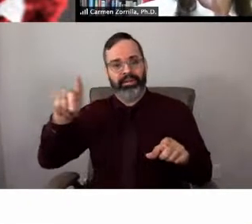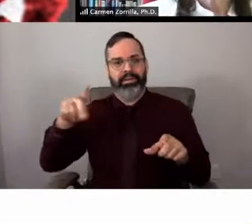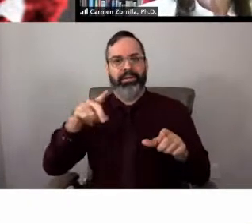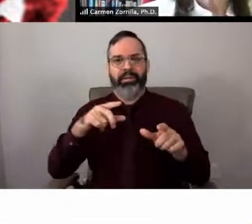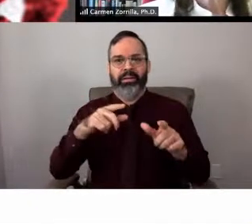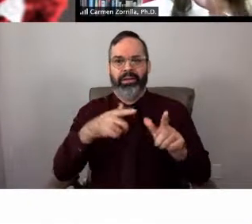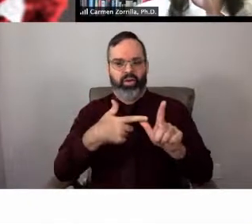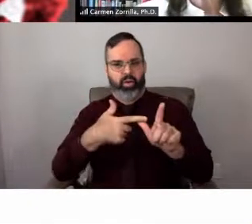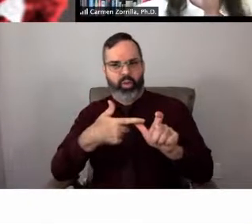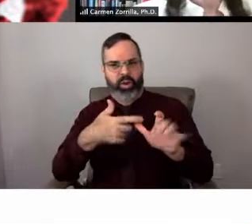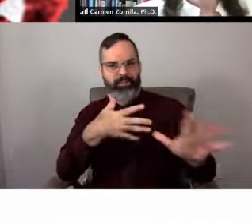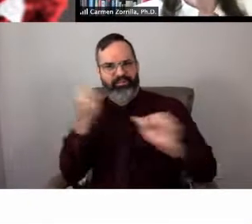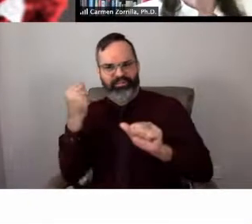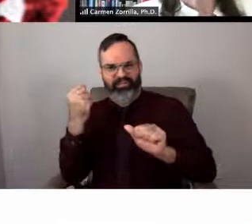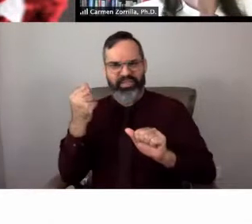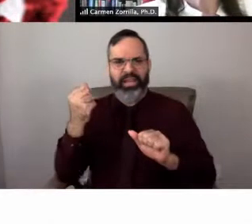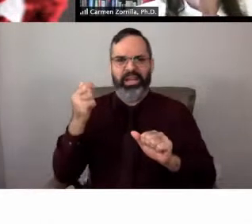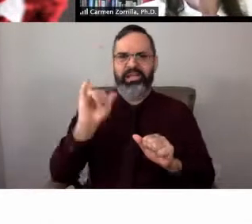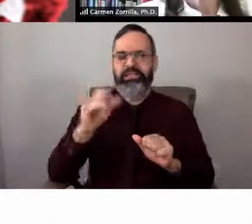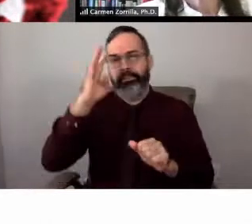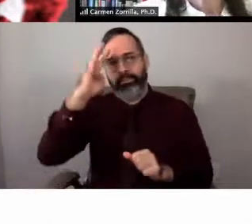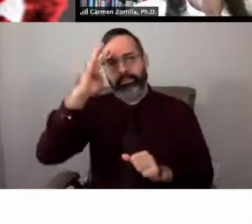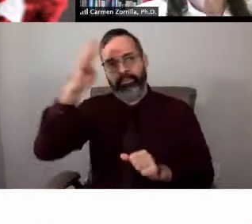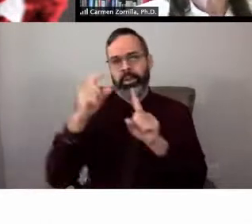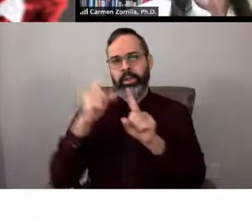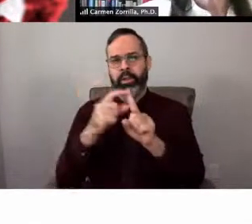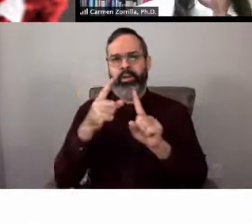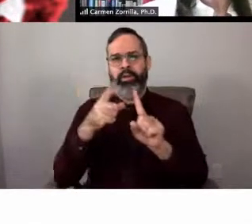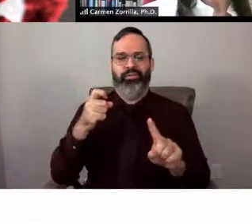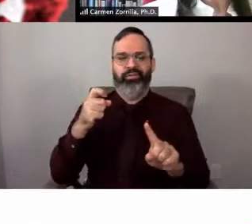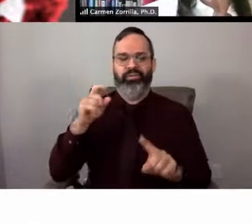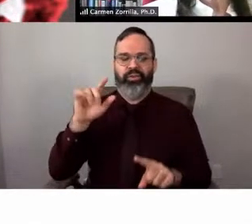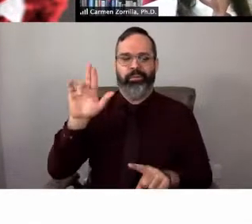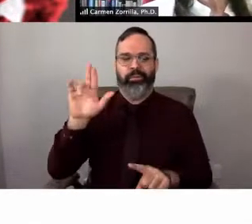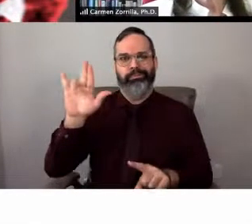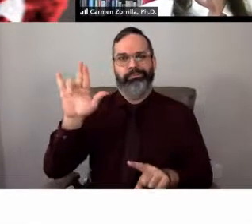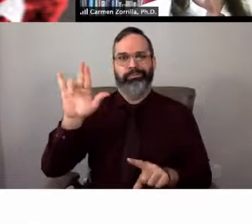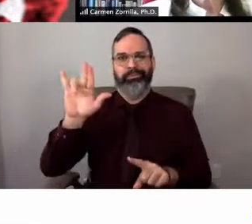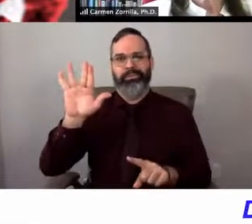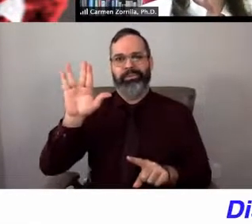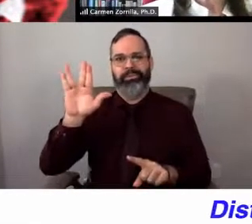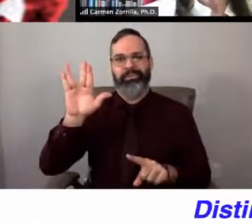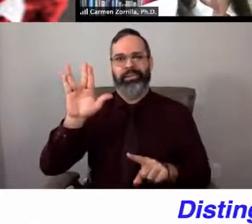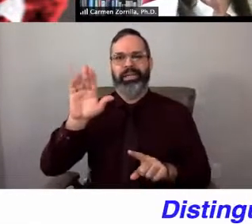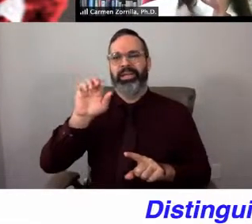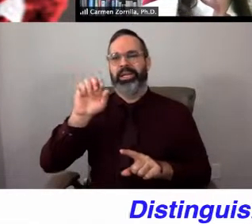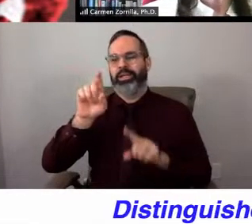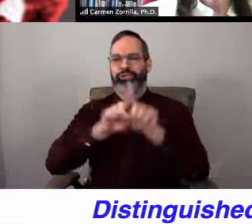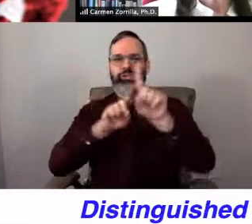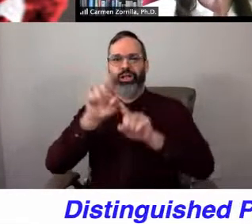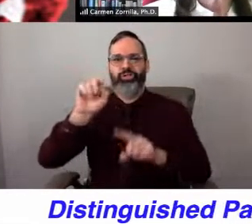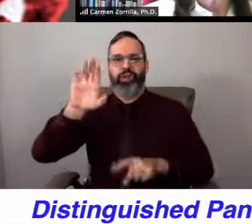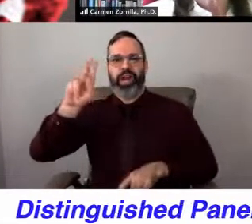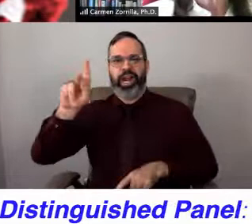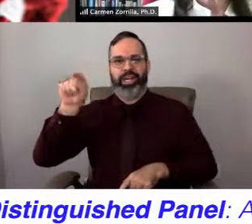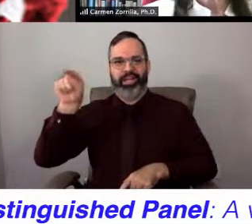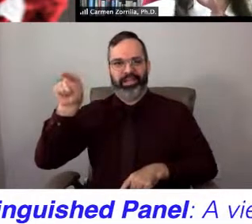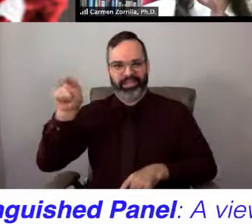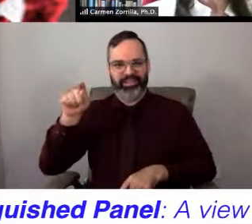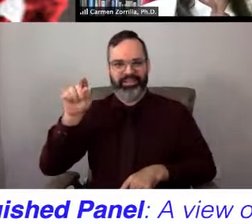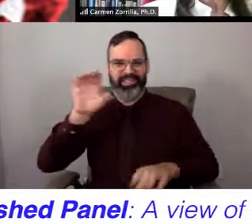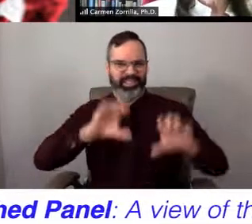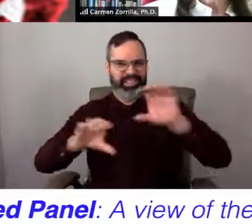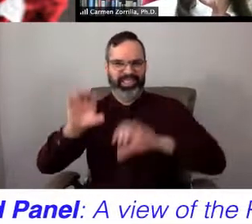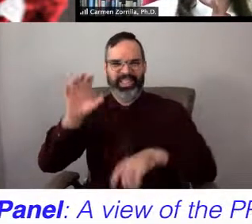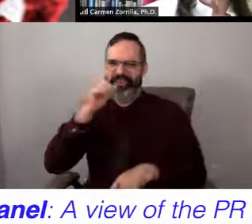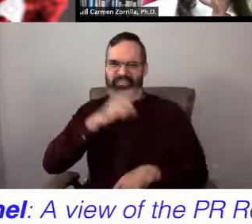an invented term from Star Trek. This is from science fiction. There's no warp speed at